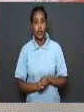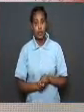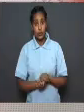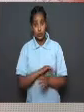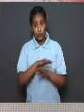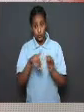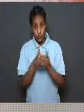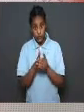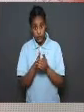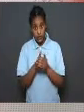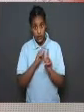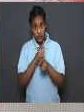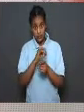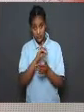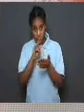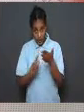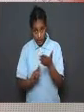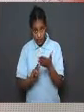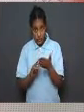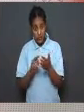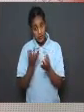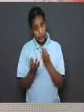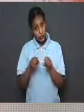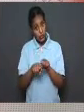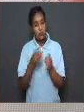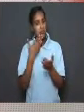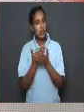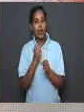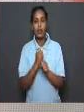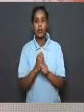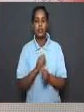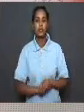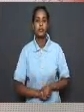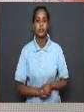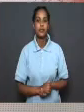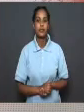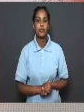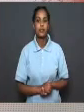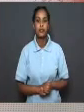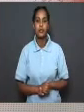Were those the answers that you wrote down? If so, great work.